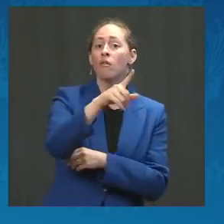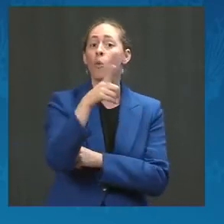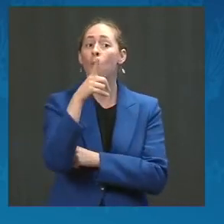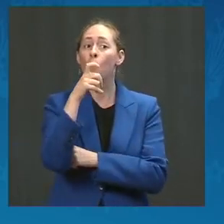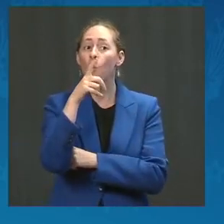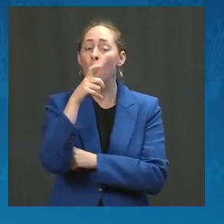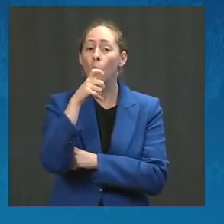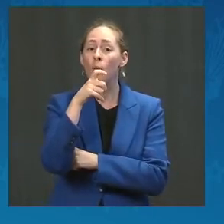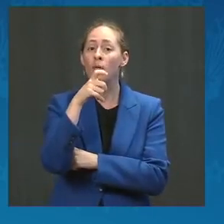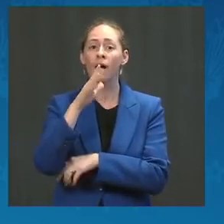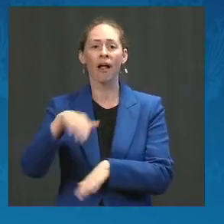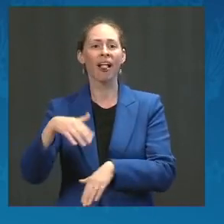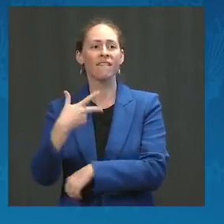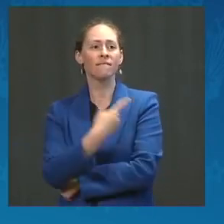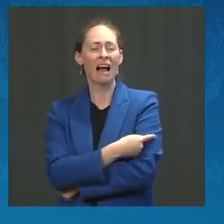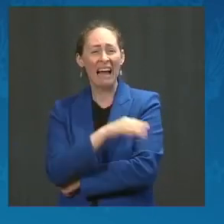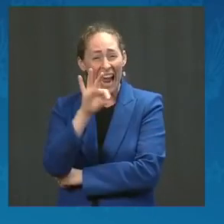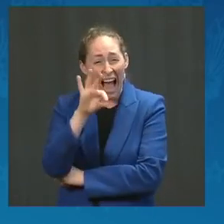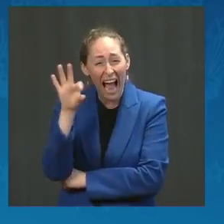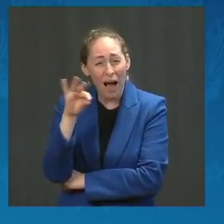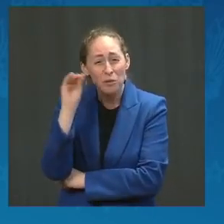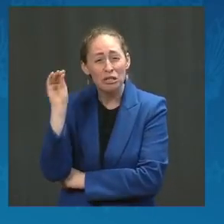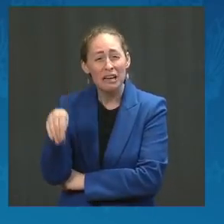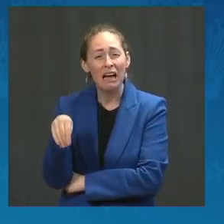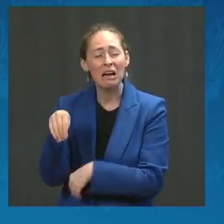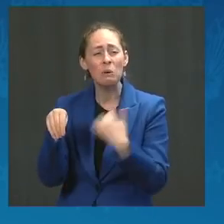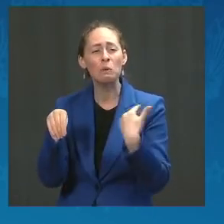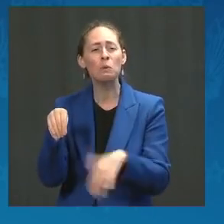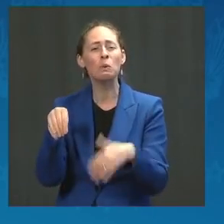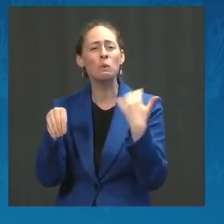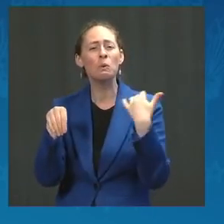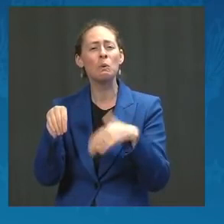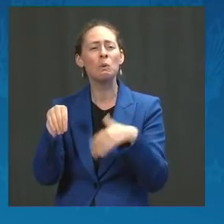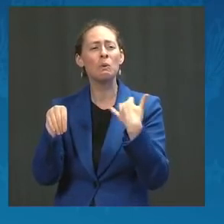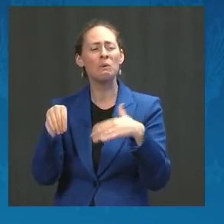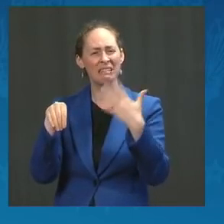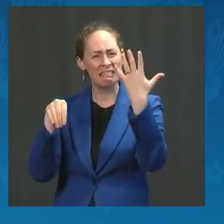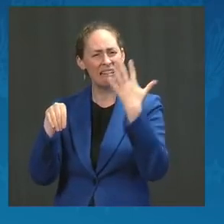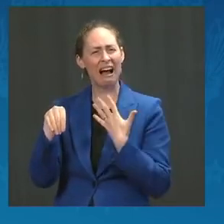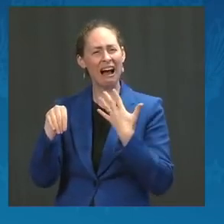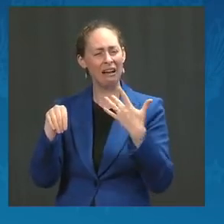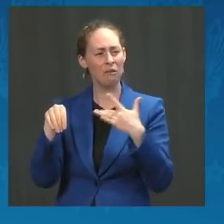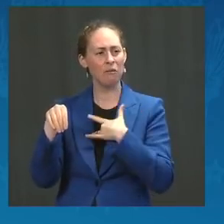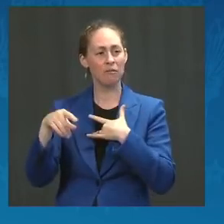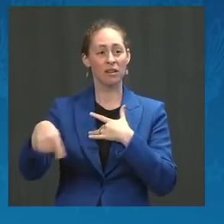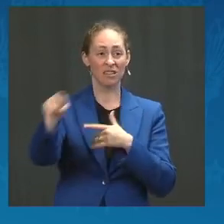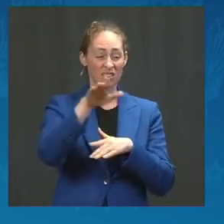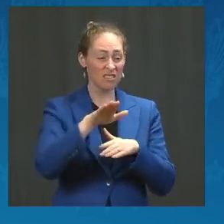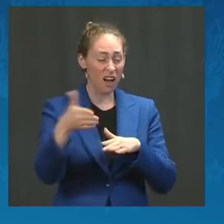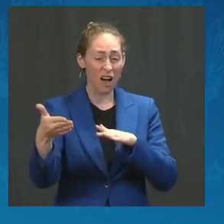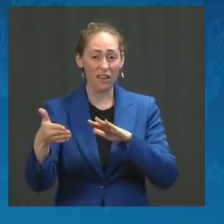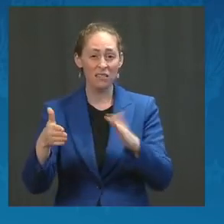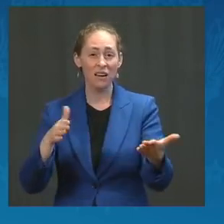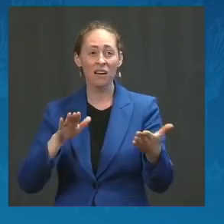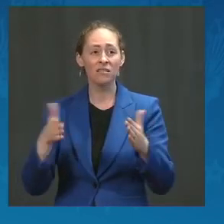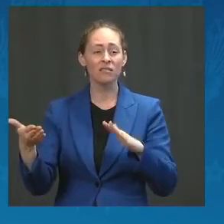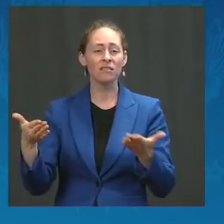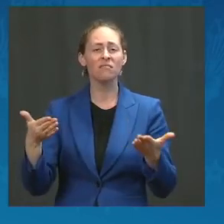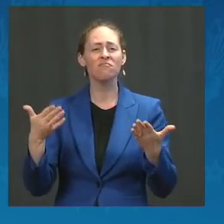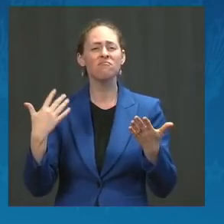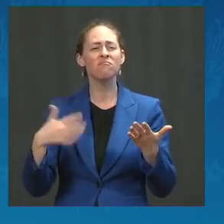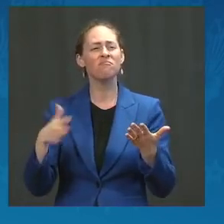99%. This is an American tragedy. People are dying and will die who don't have to